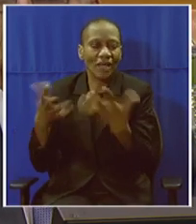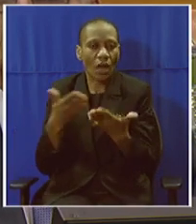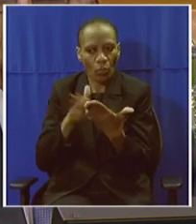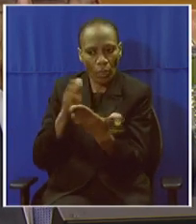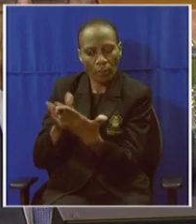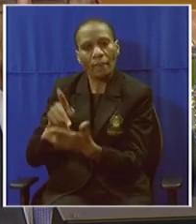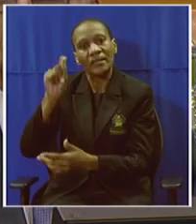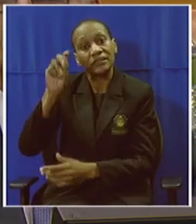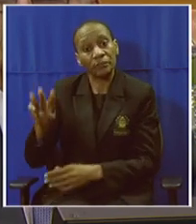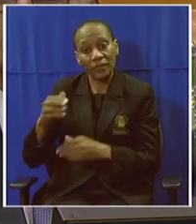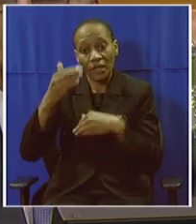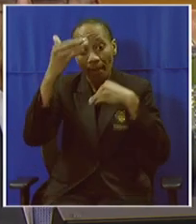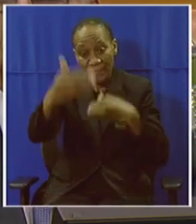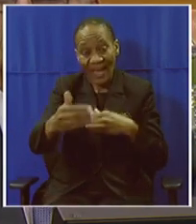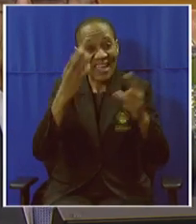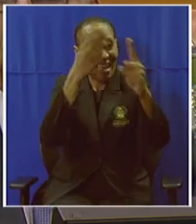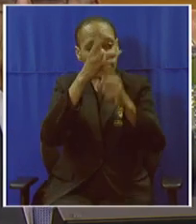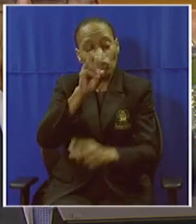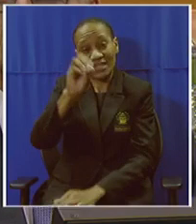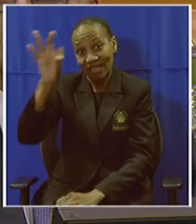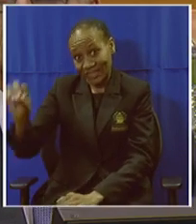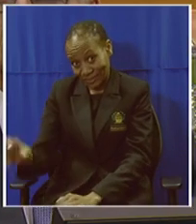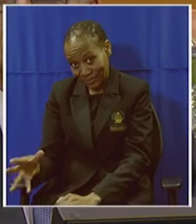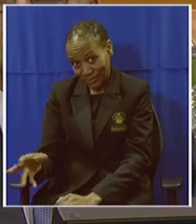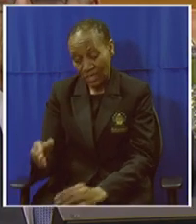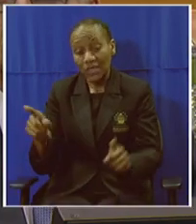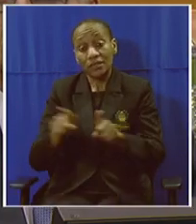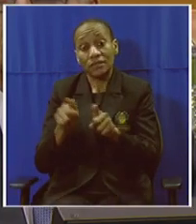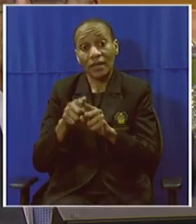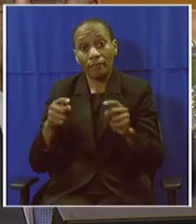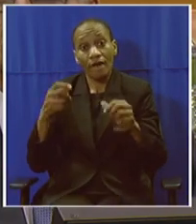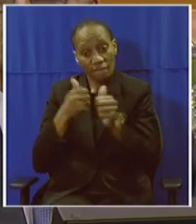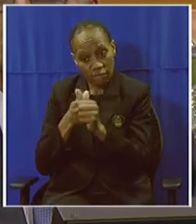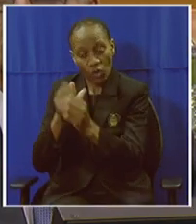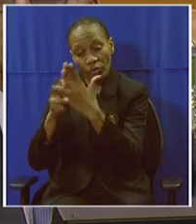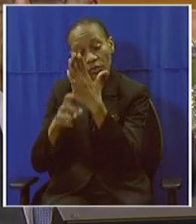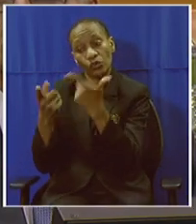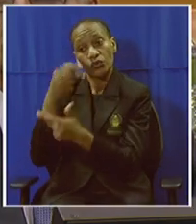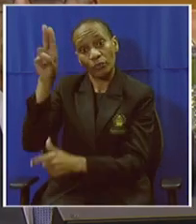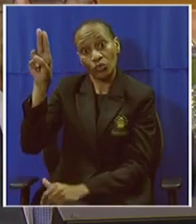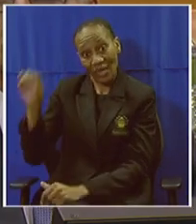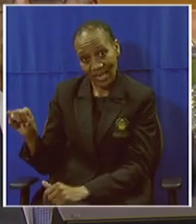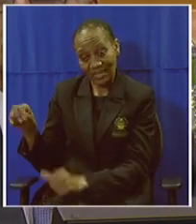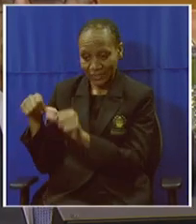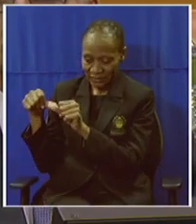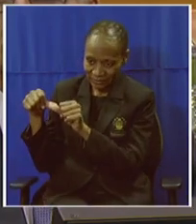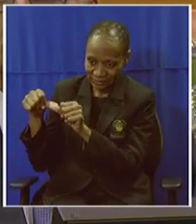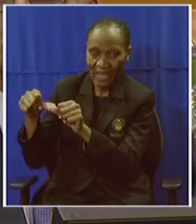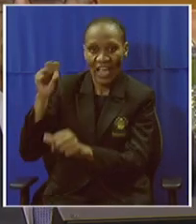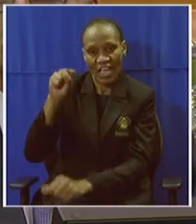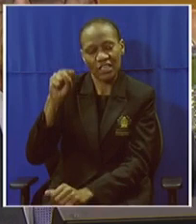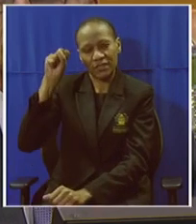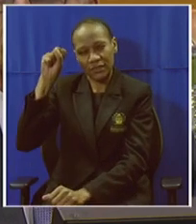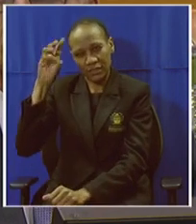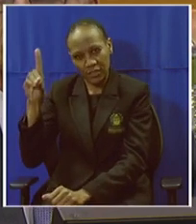the disease by 2030 in line with the targets set by the United Nations Sustainable Development Goals,